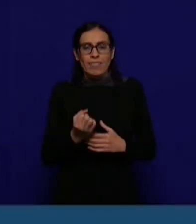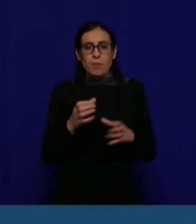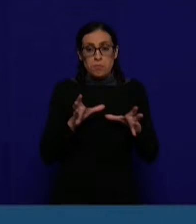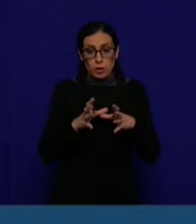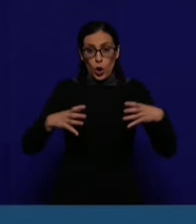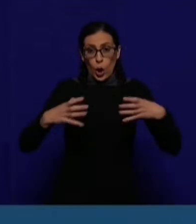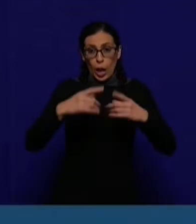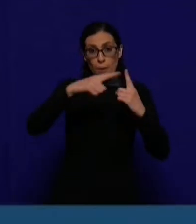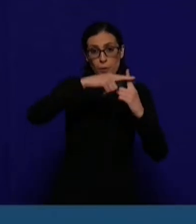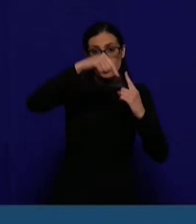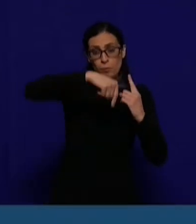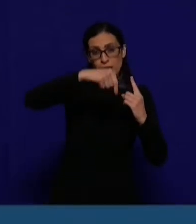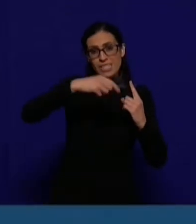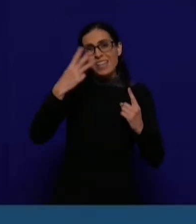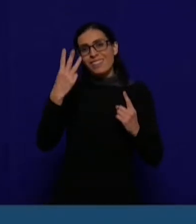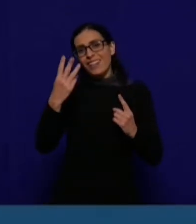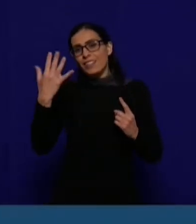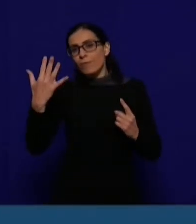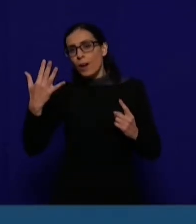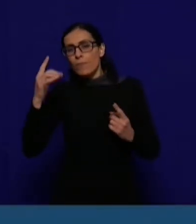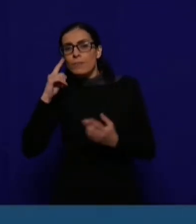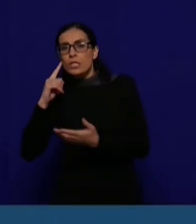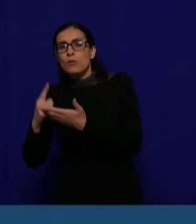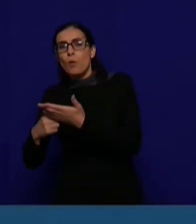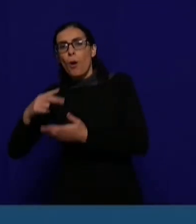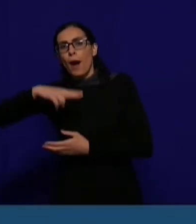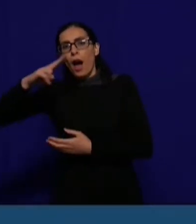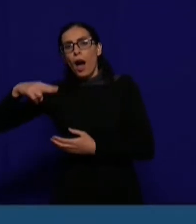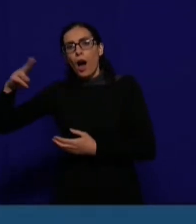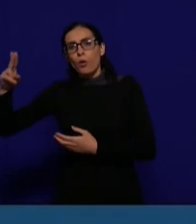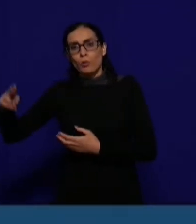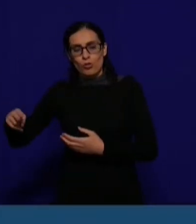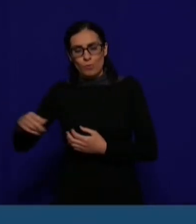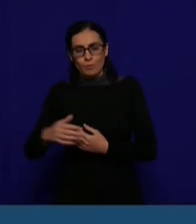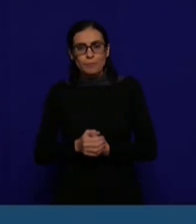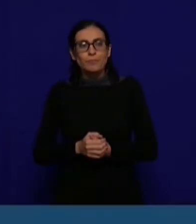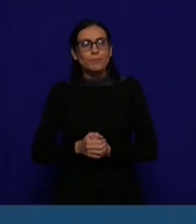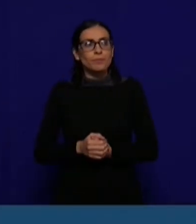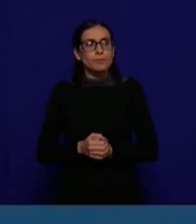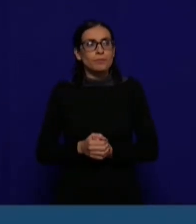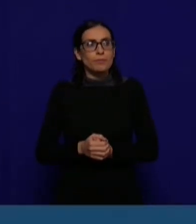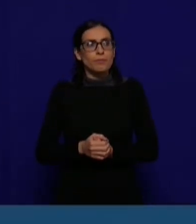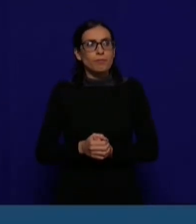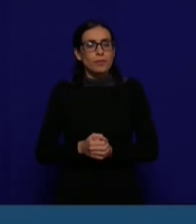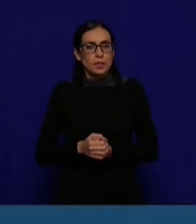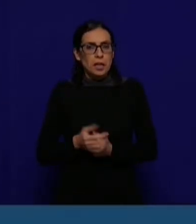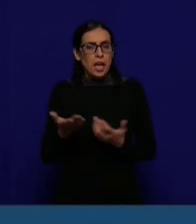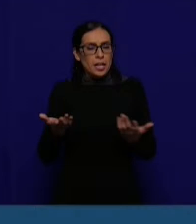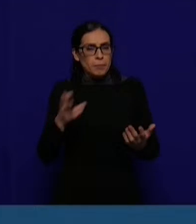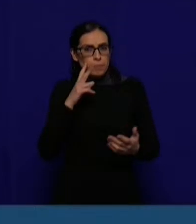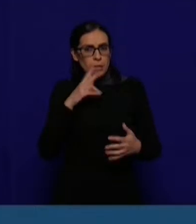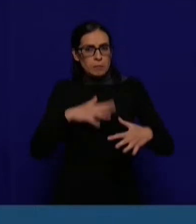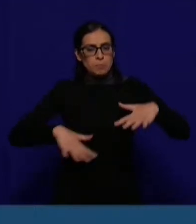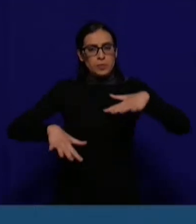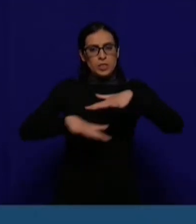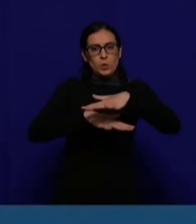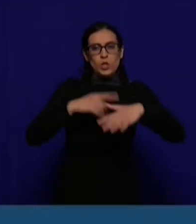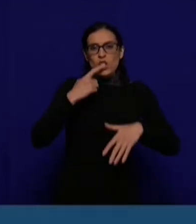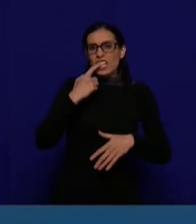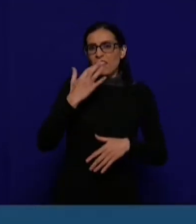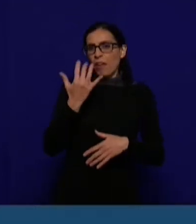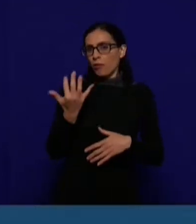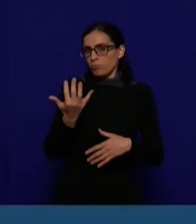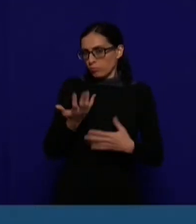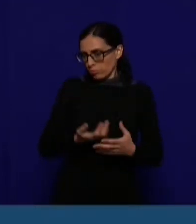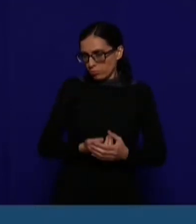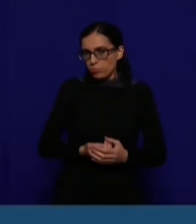li ġew minn Għawdex. Kien ħarsu lejn il-maġġor parti tal-każijiet li qed ikollna bħala etajiet qegħdin naraw li maġġor